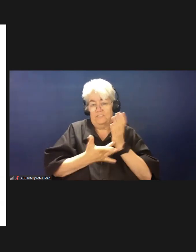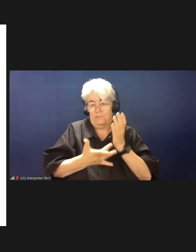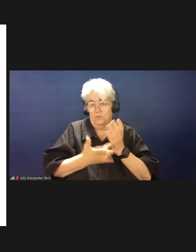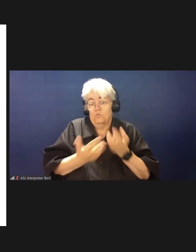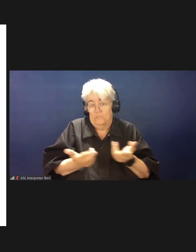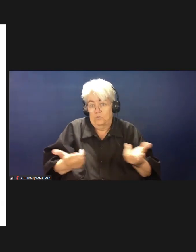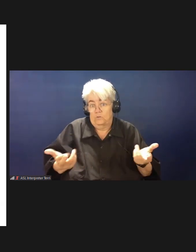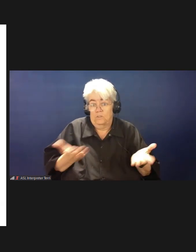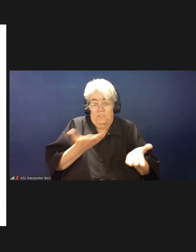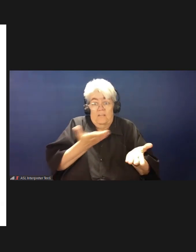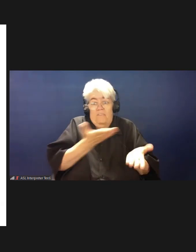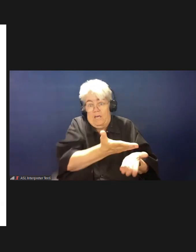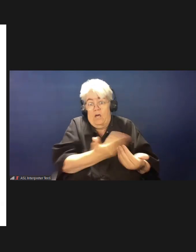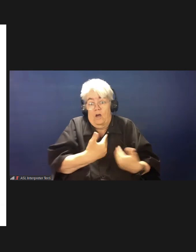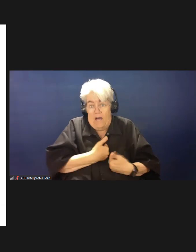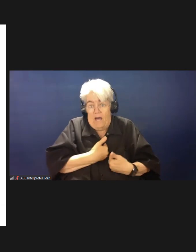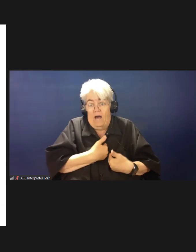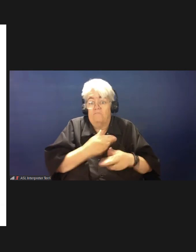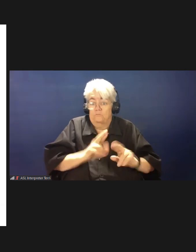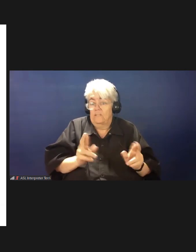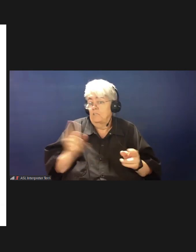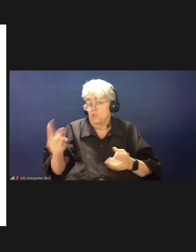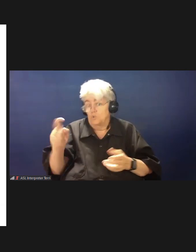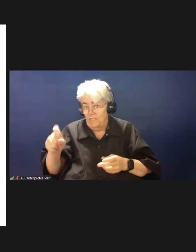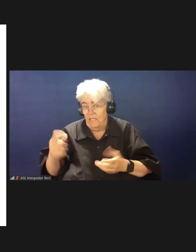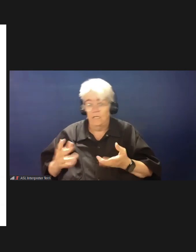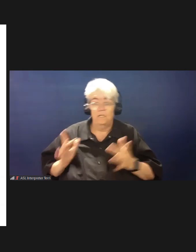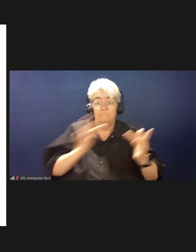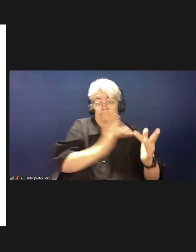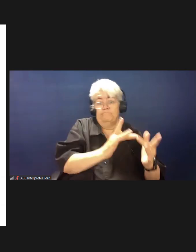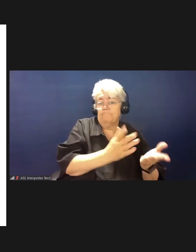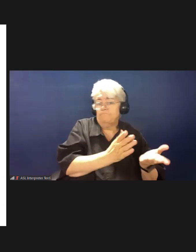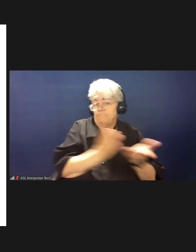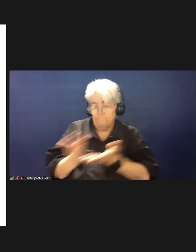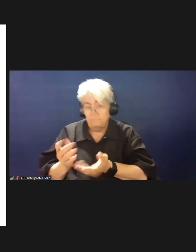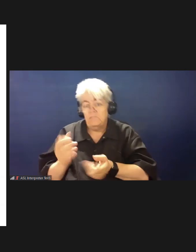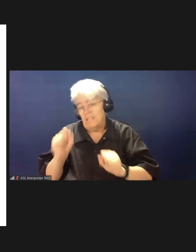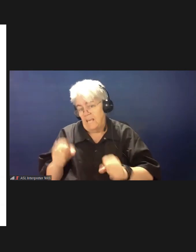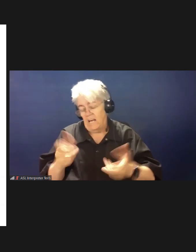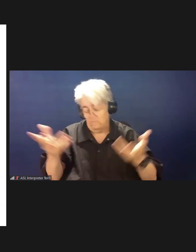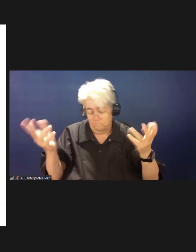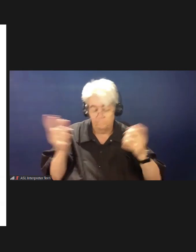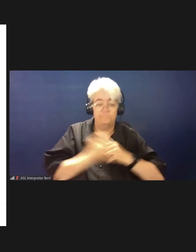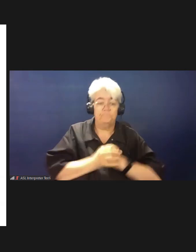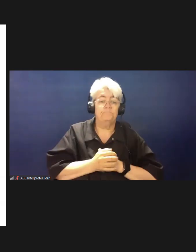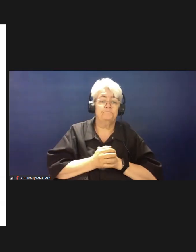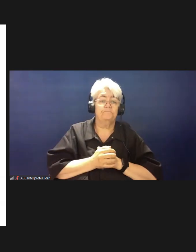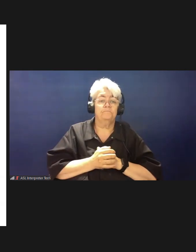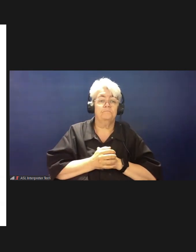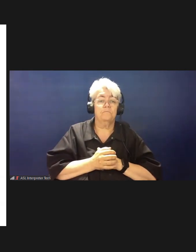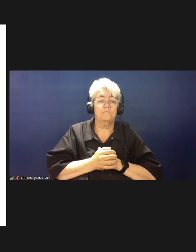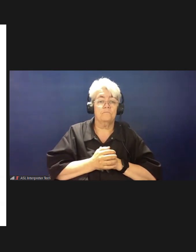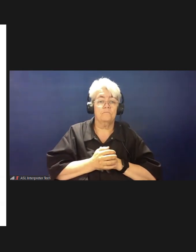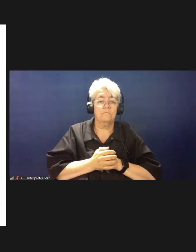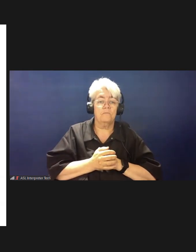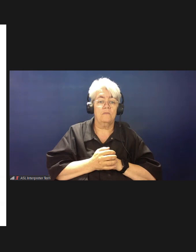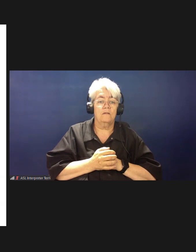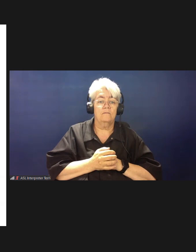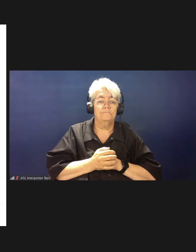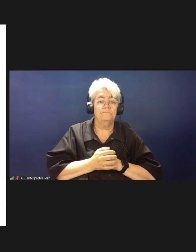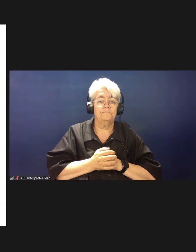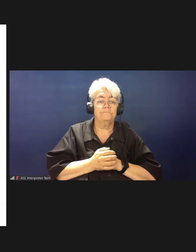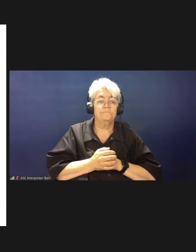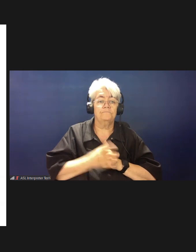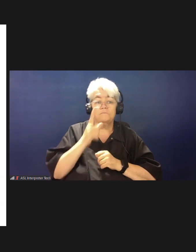available and making sure that you know what else is available on our website. We're going to